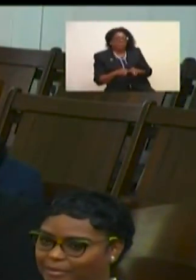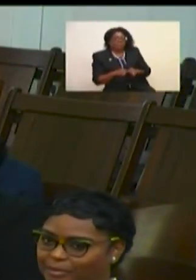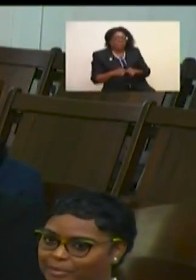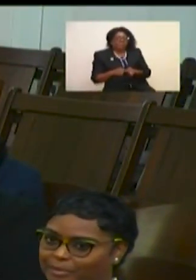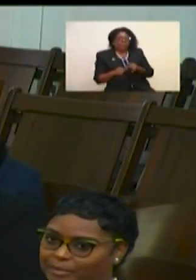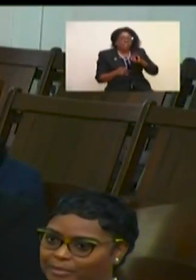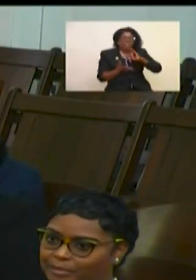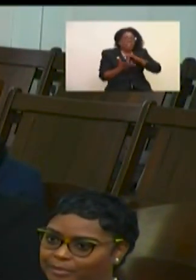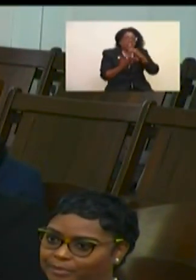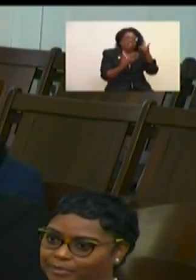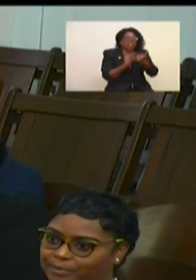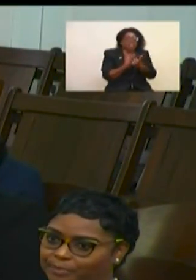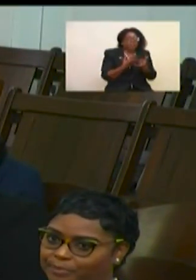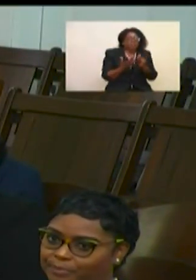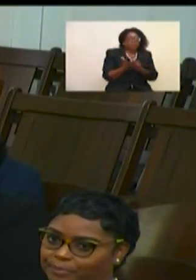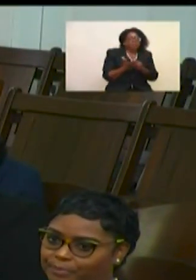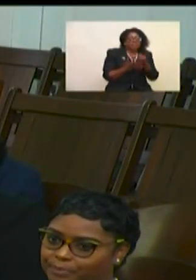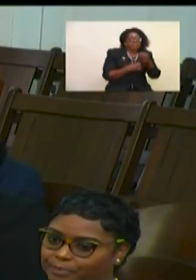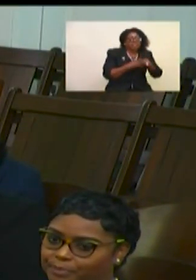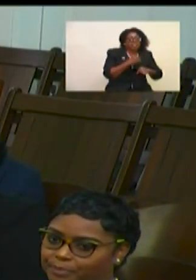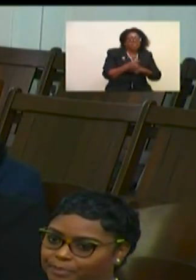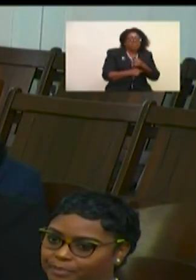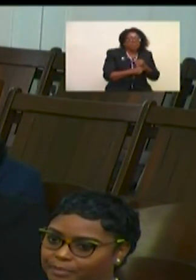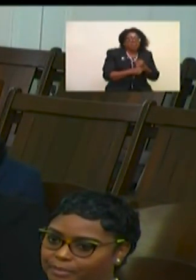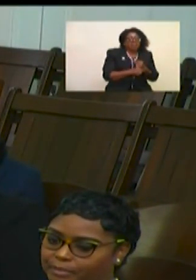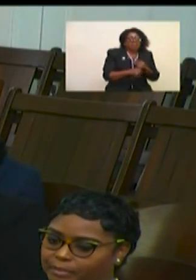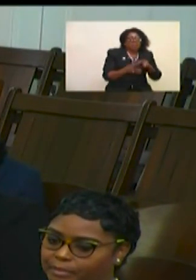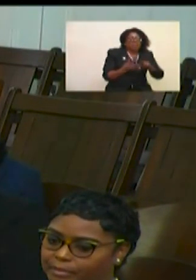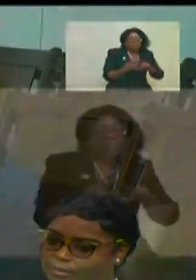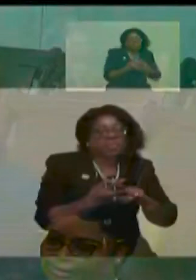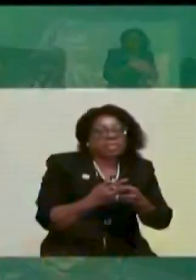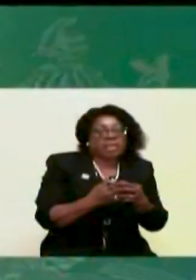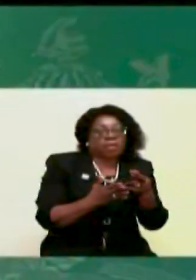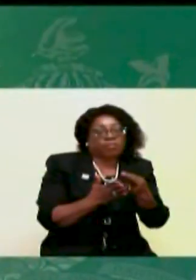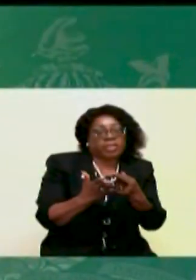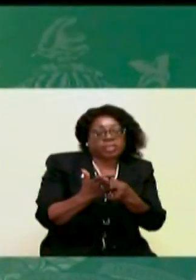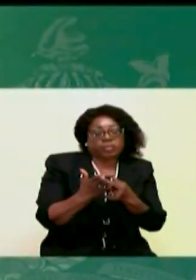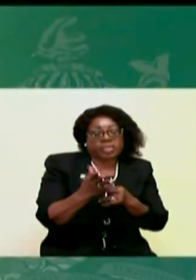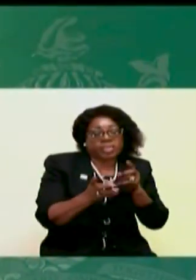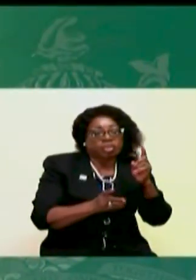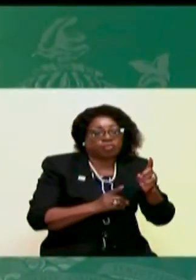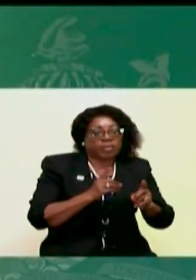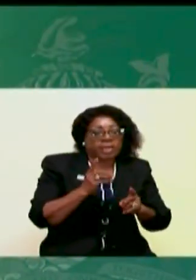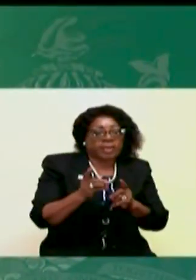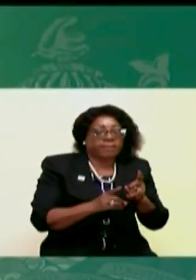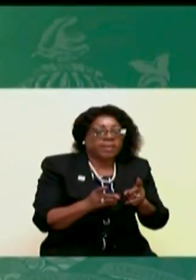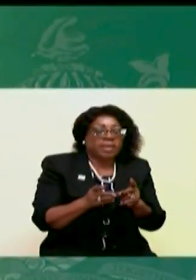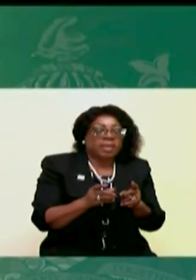In January of this year, they began a registration drive. And they began with